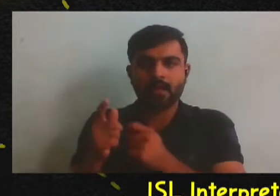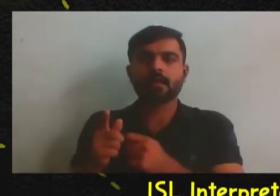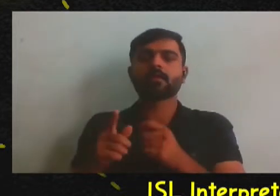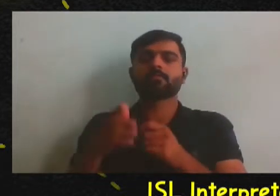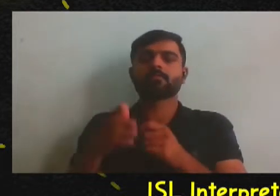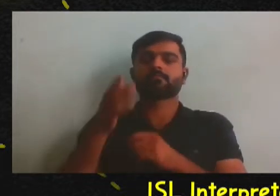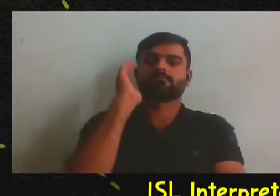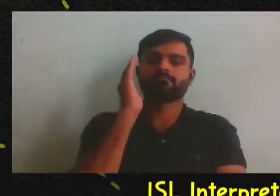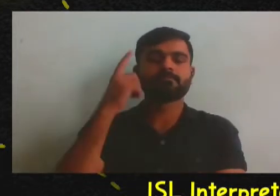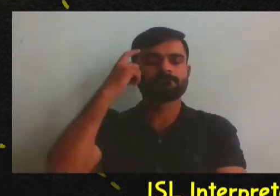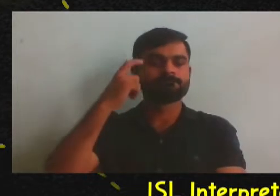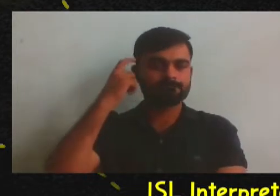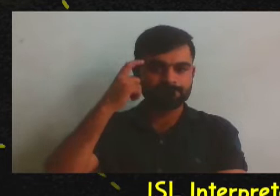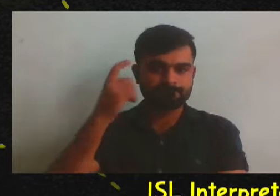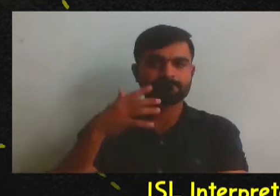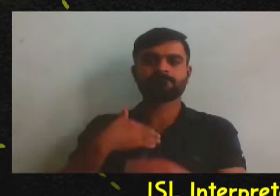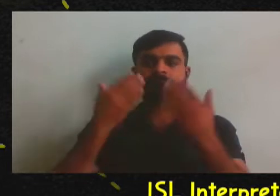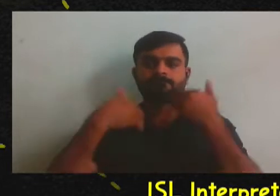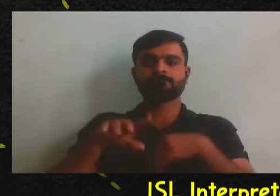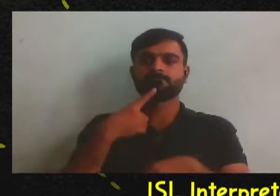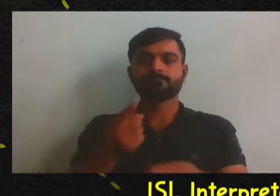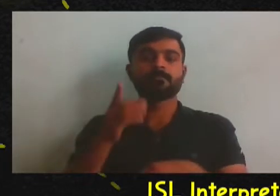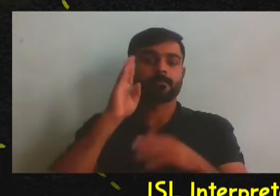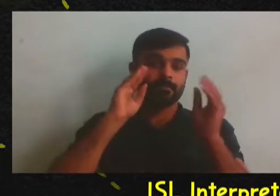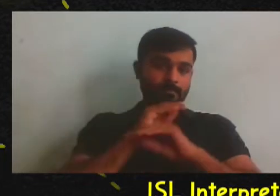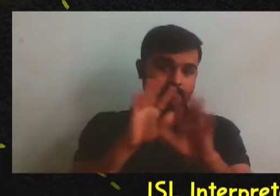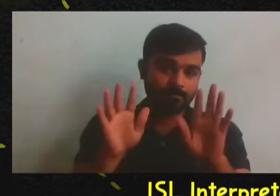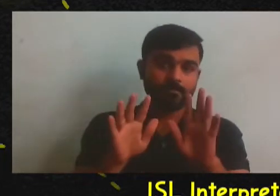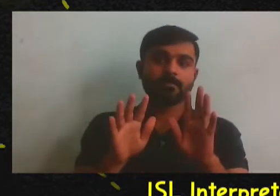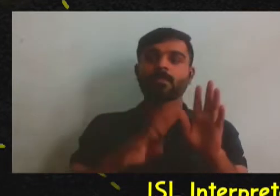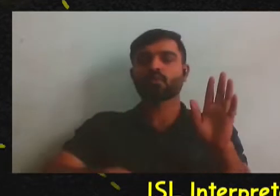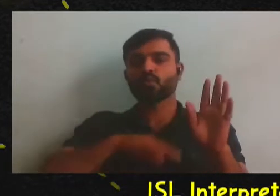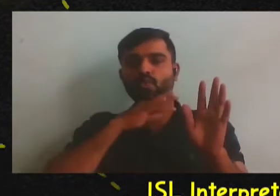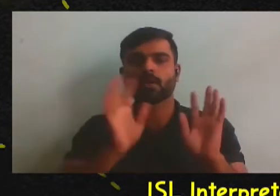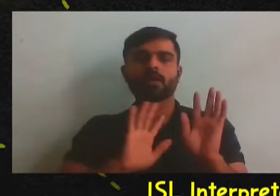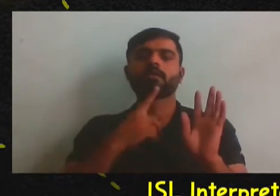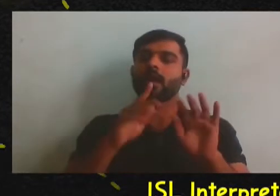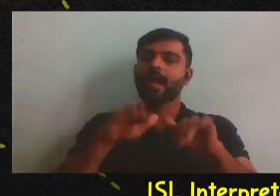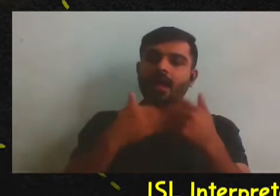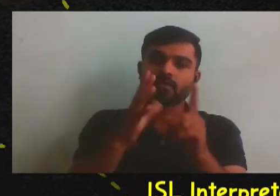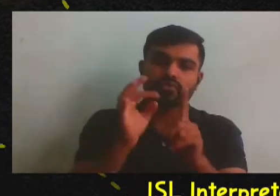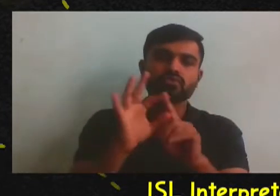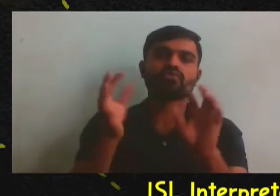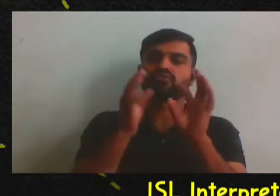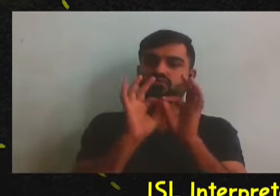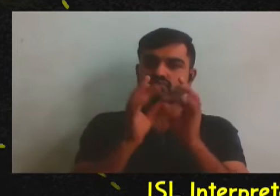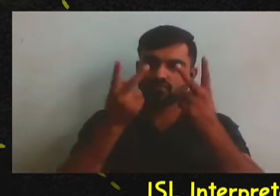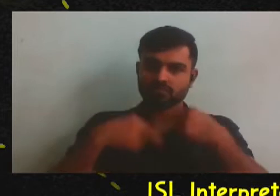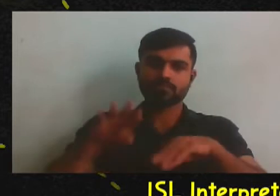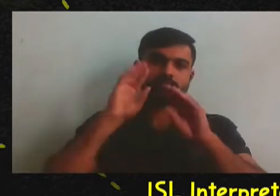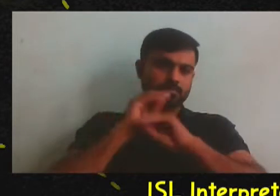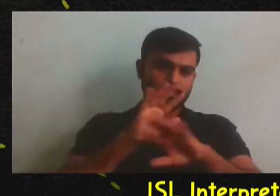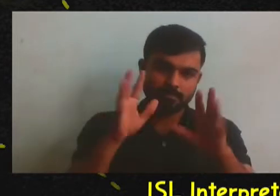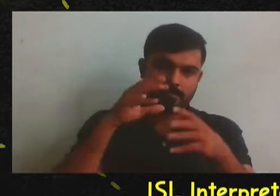with thinking that, as Rupsa has said, information is enough. No, it's not. How do you interpret that information is